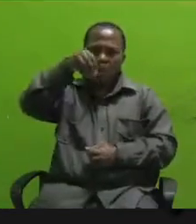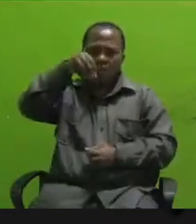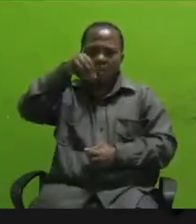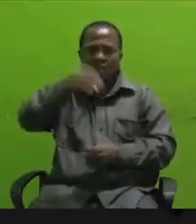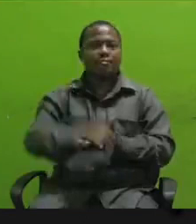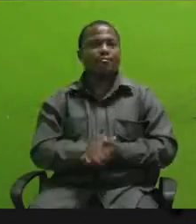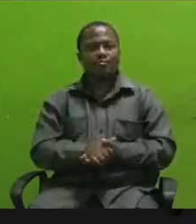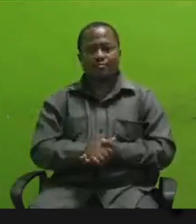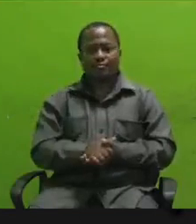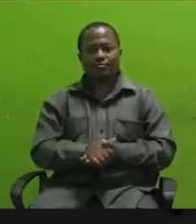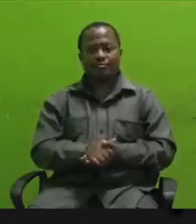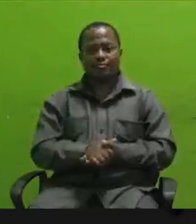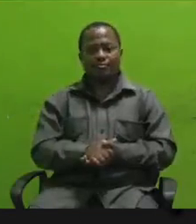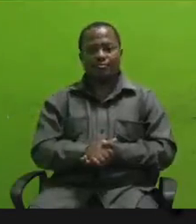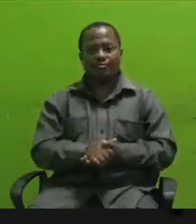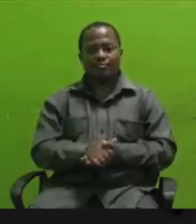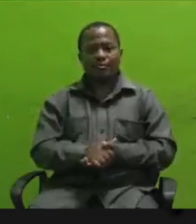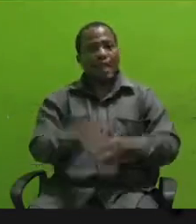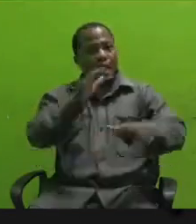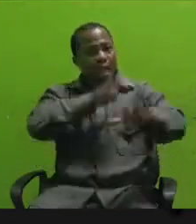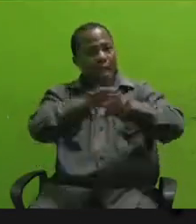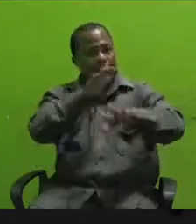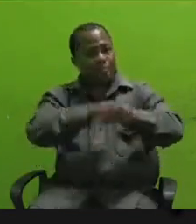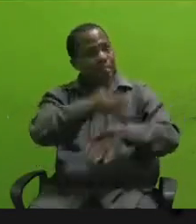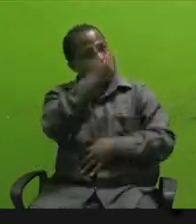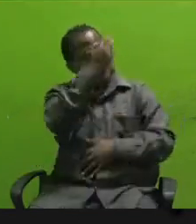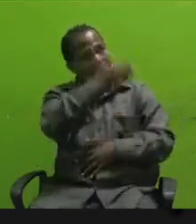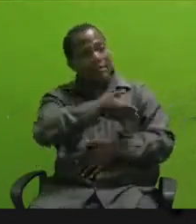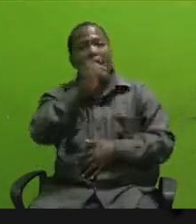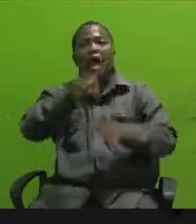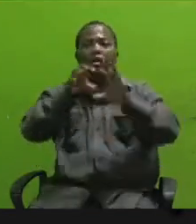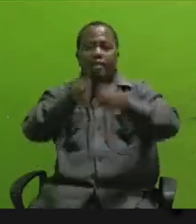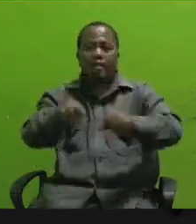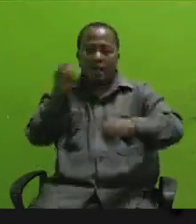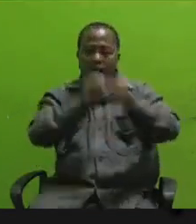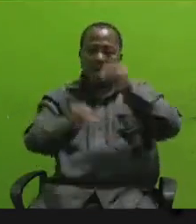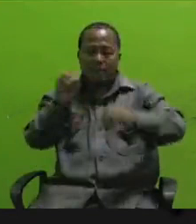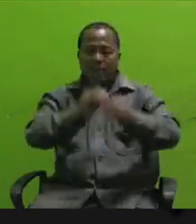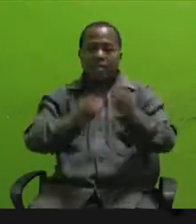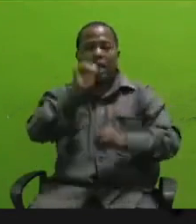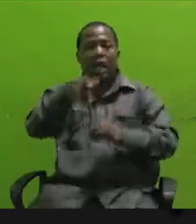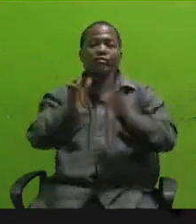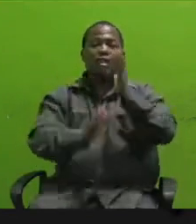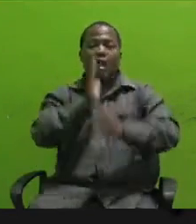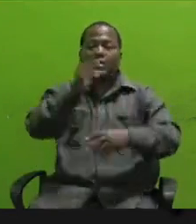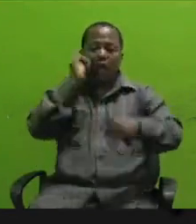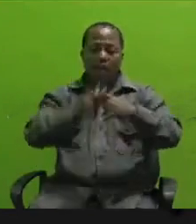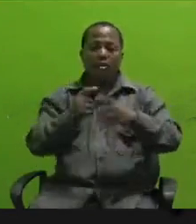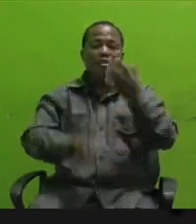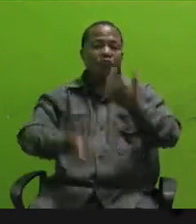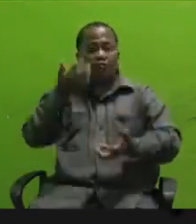Explain how to handle chemicals having the warning signs of flammable,